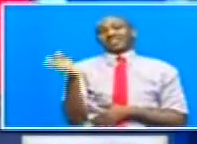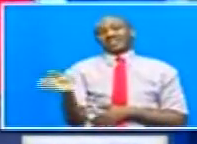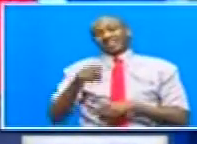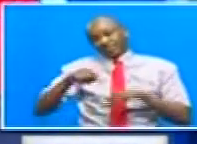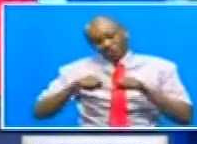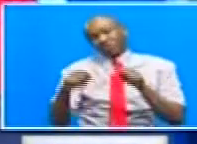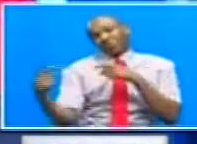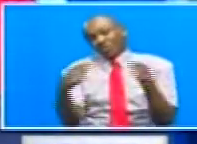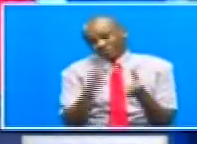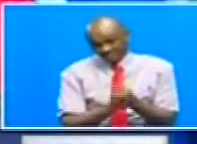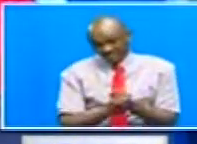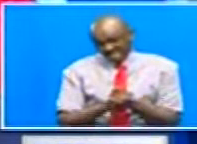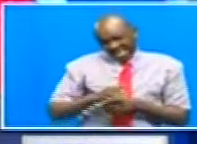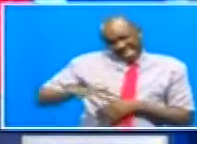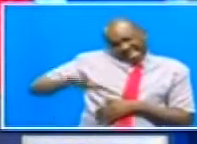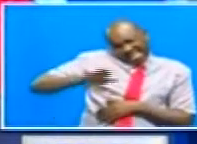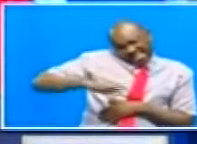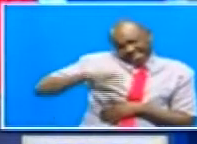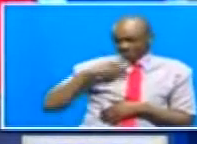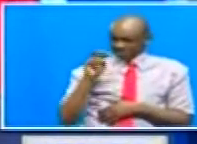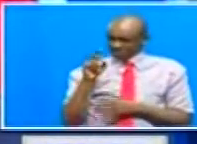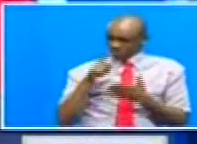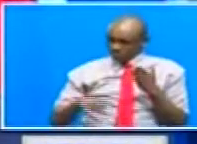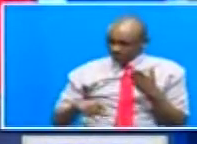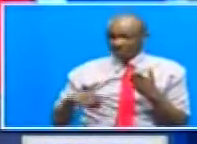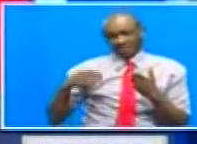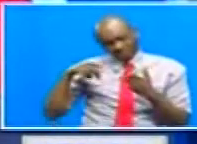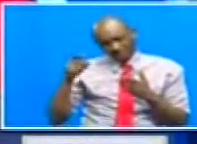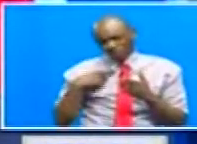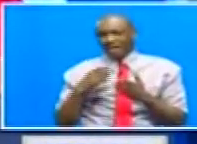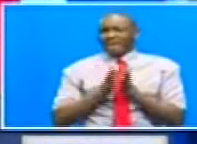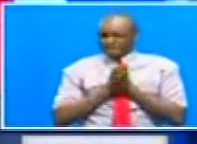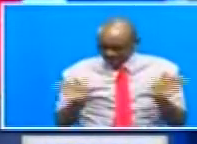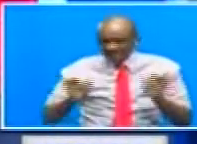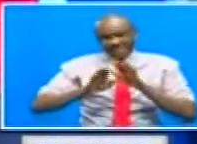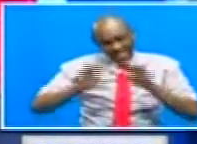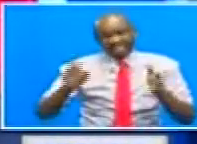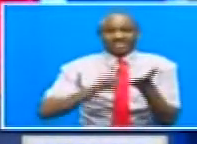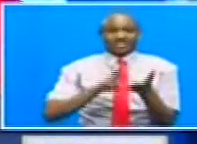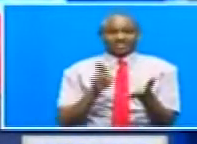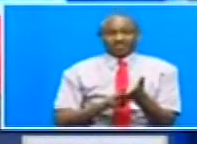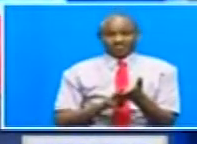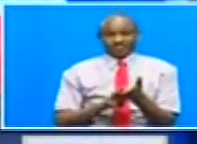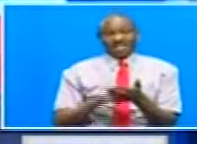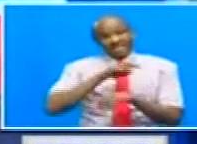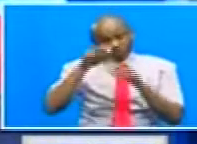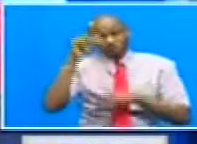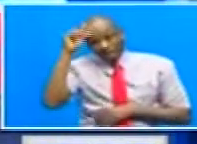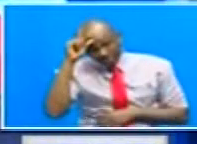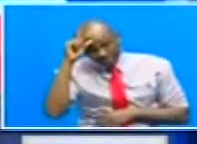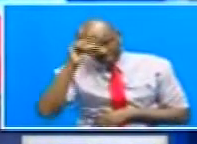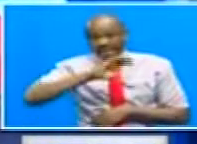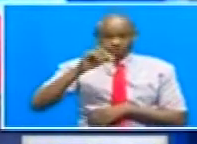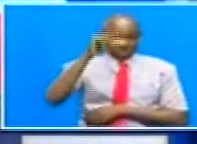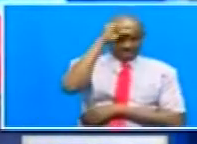in particular. Some of the areas that need looking into is who maintains the public land register. The national government, the